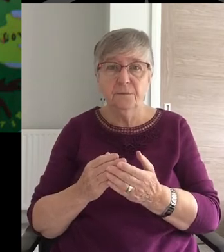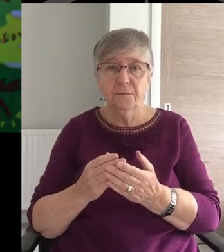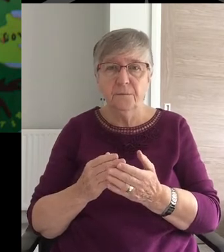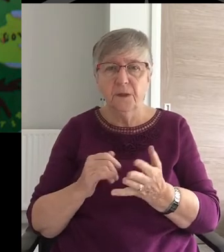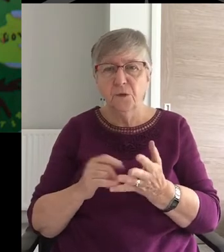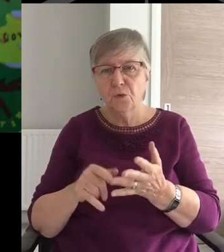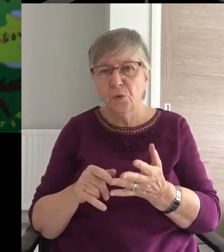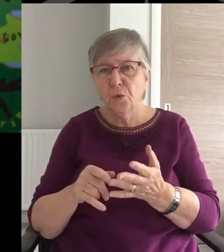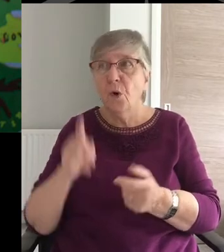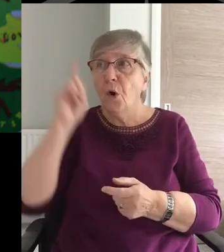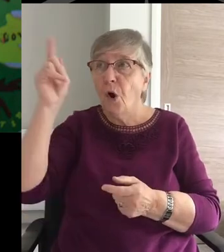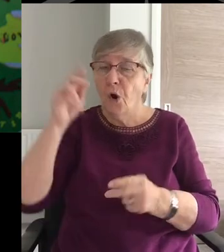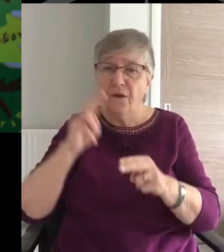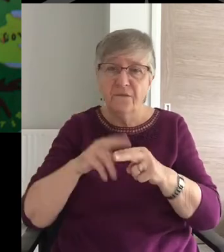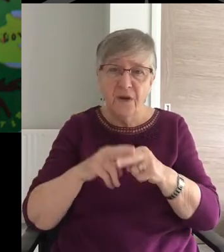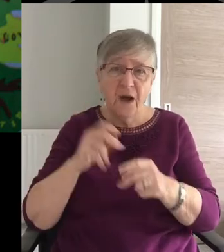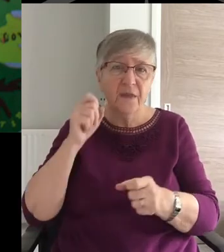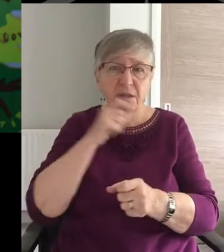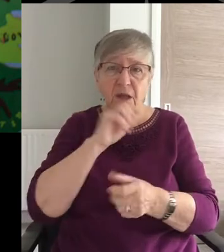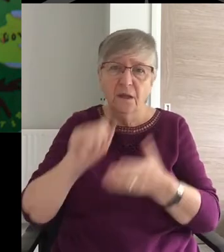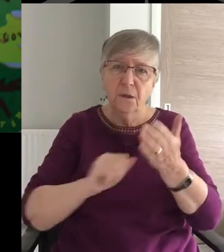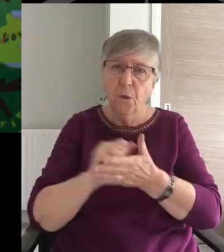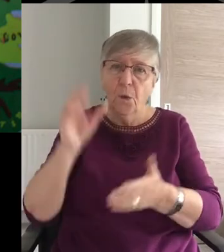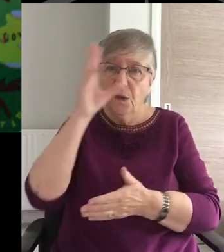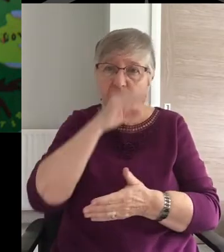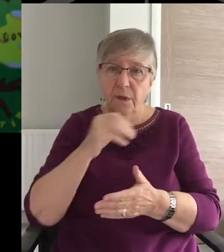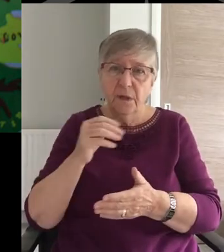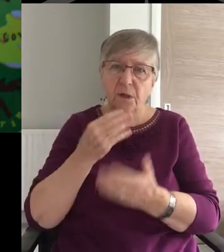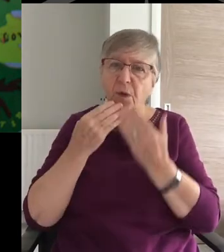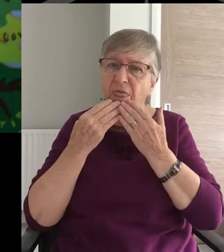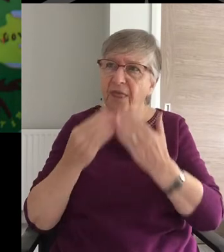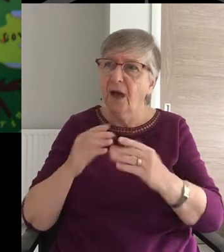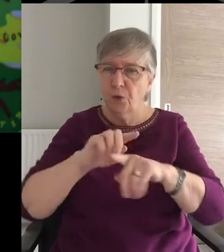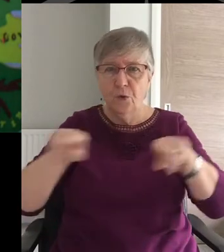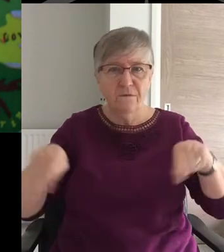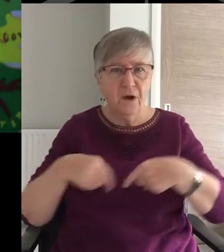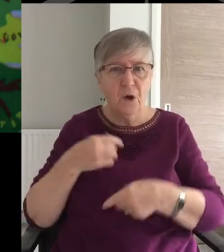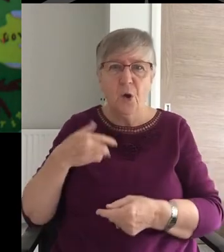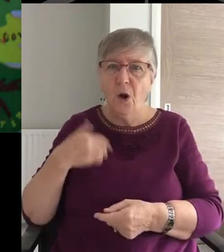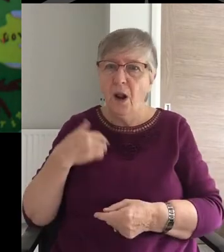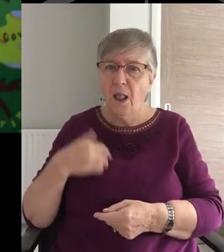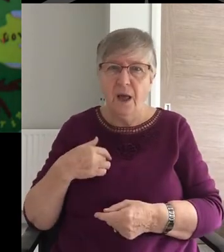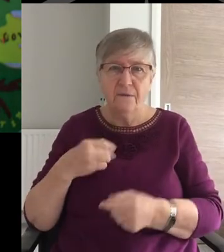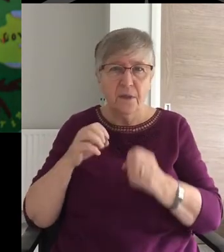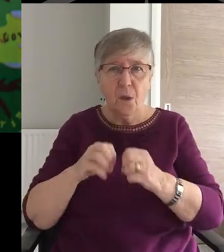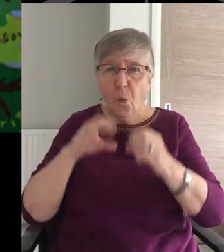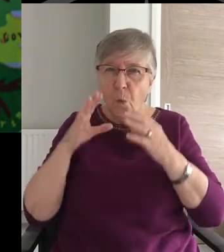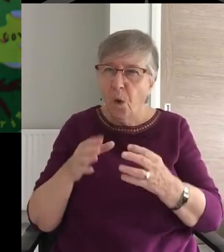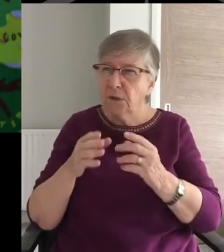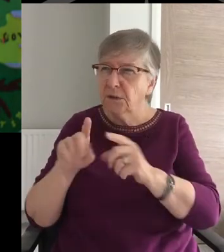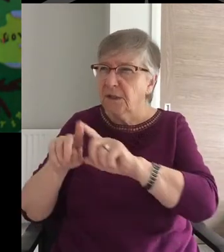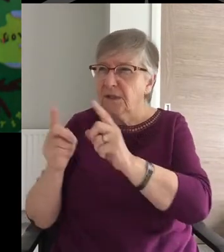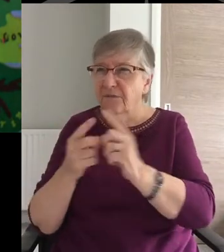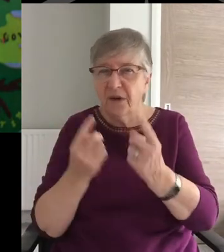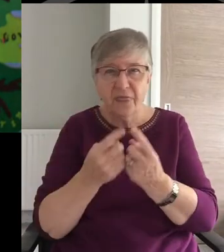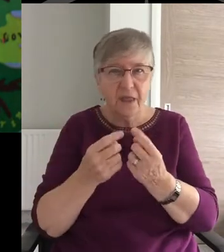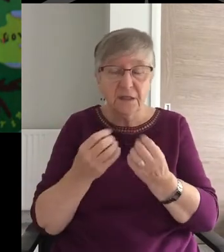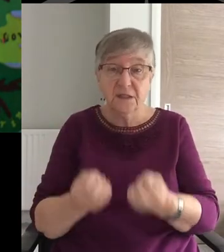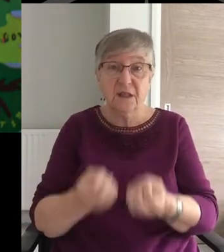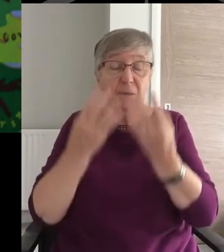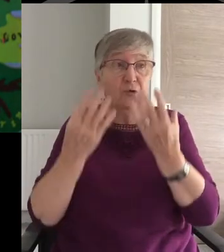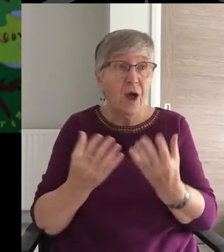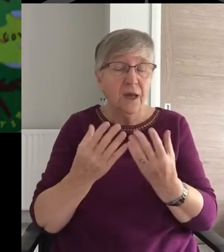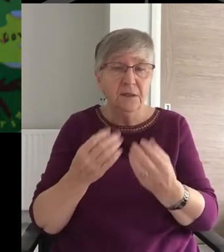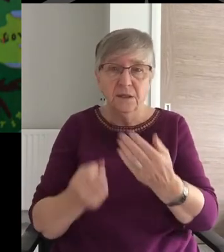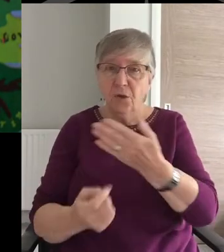So God, Father, Son, and Holy Spirit, we thank you for life, for the wonder and complexity, the surprises, the